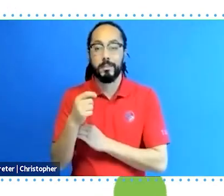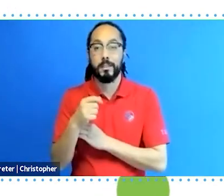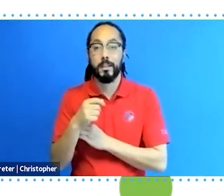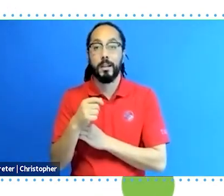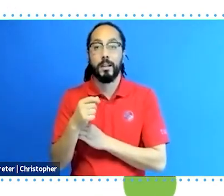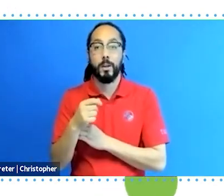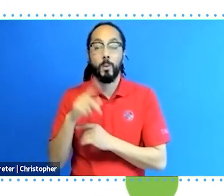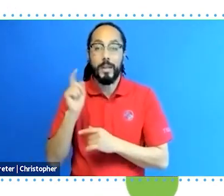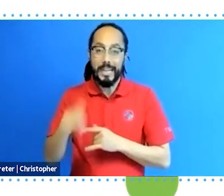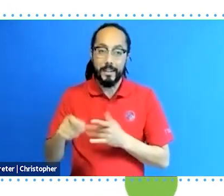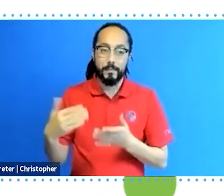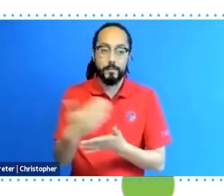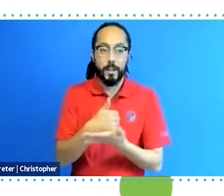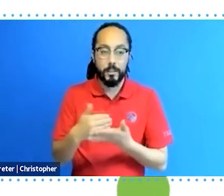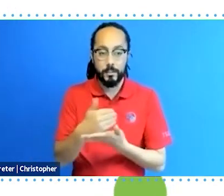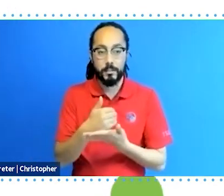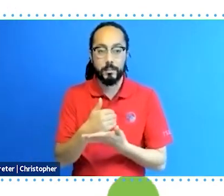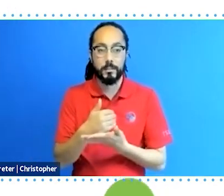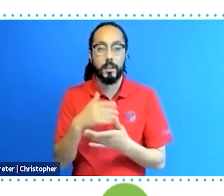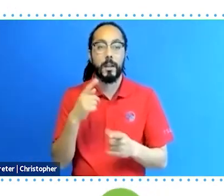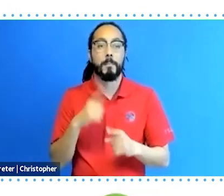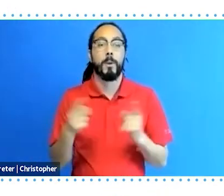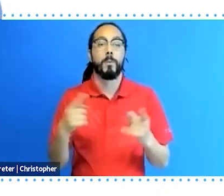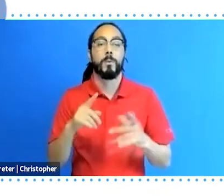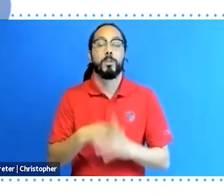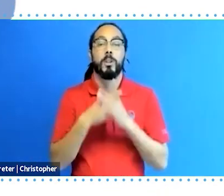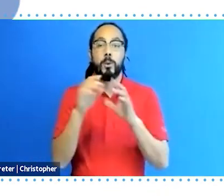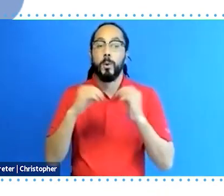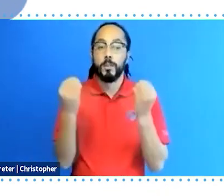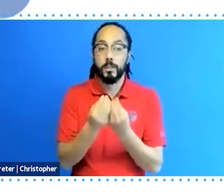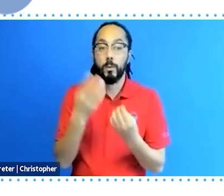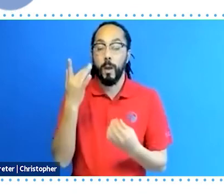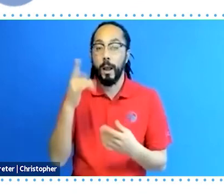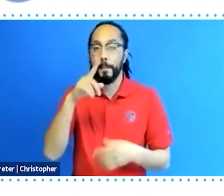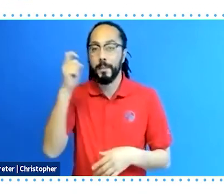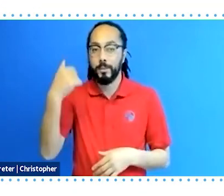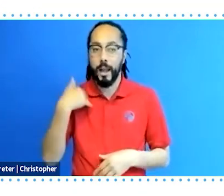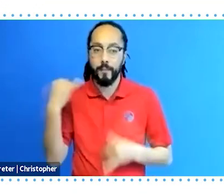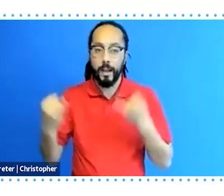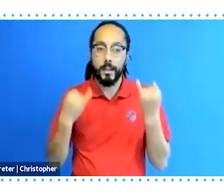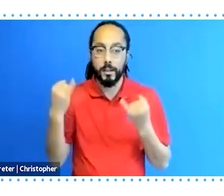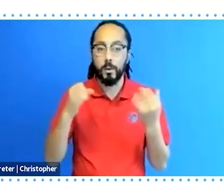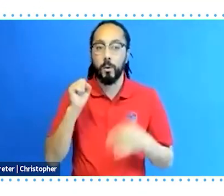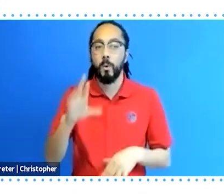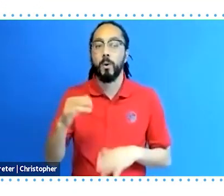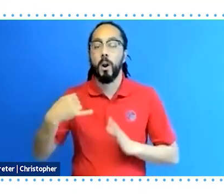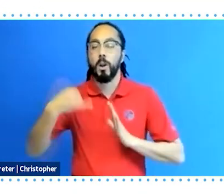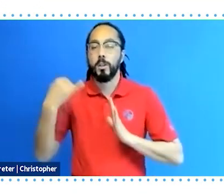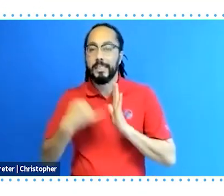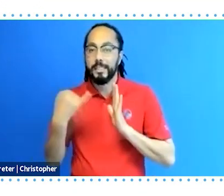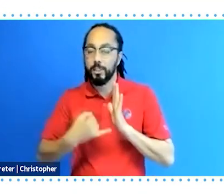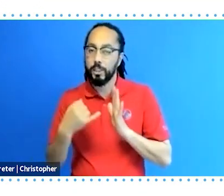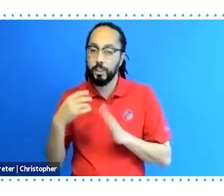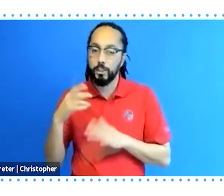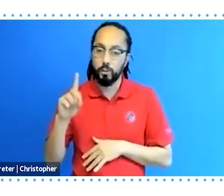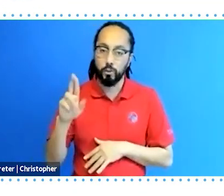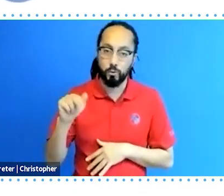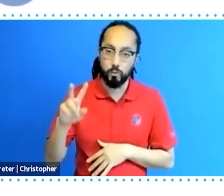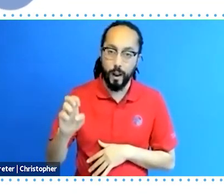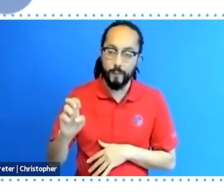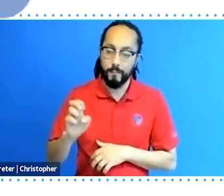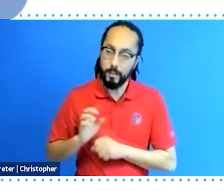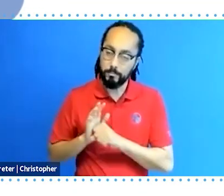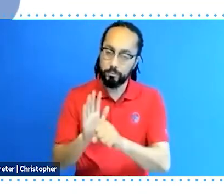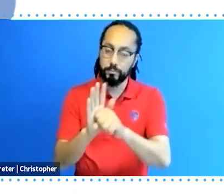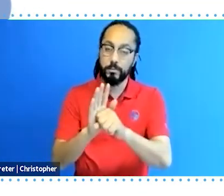we start an organization because we have an idea or a mission or an artistic drive, and then we need to have a board,